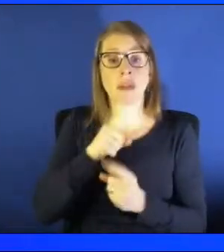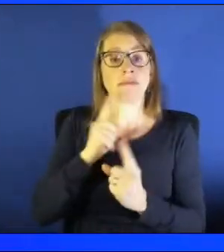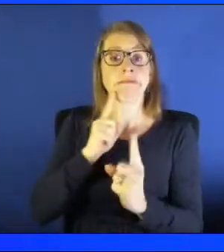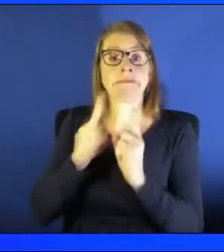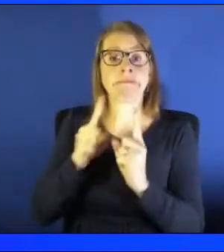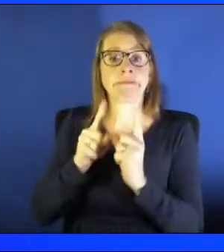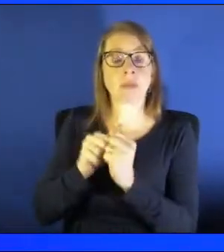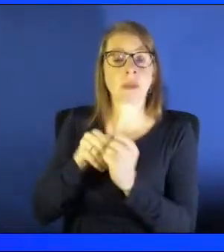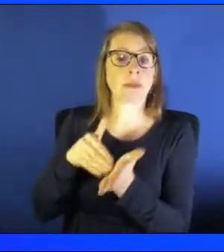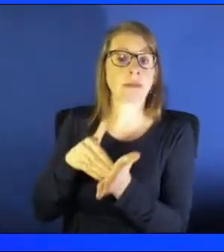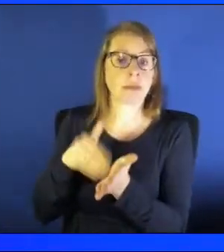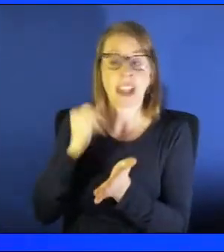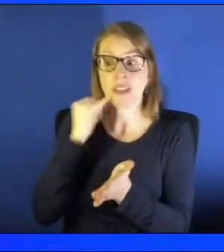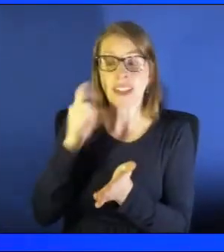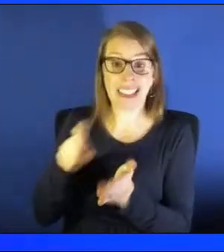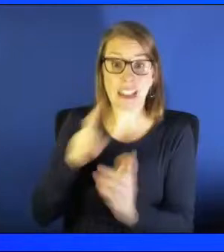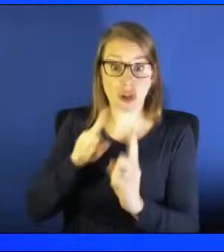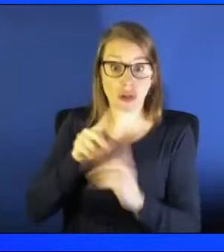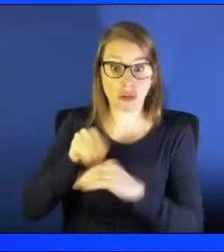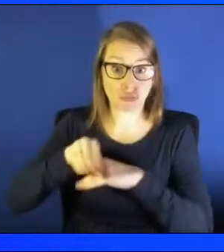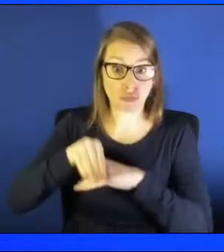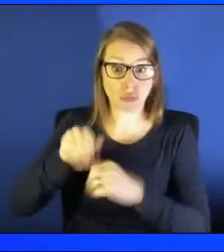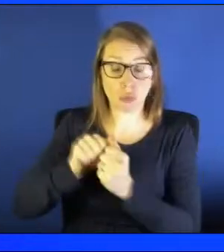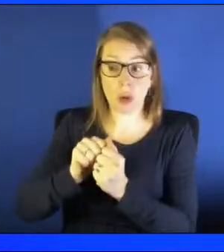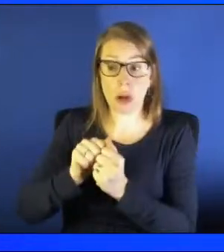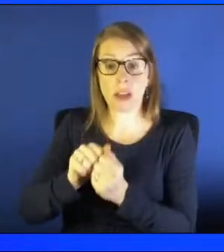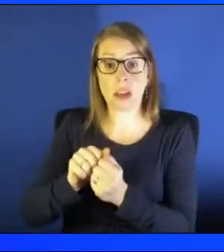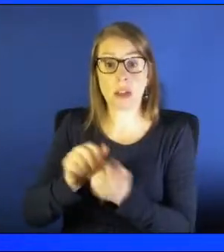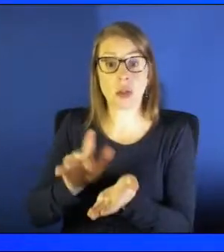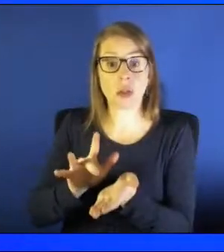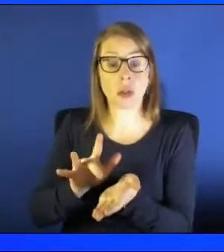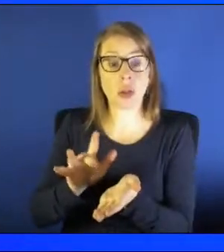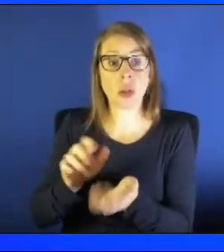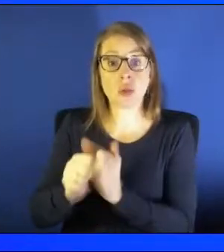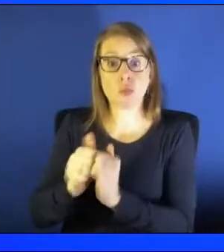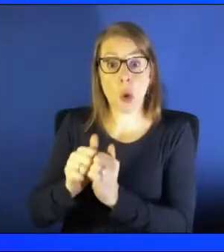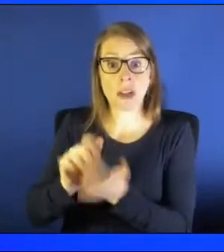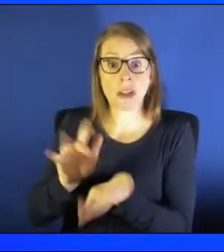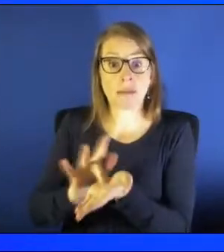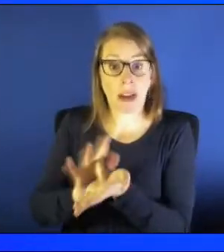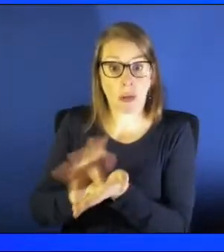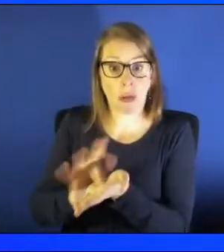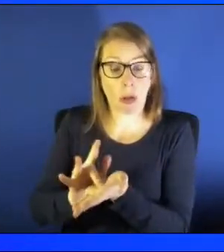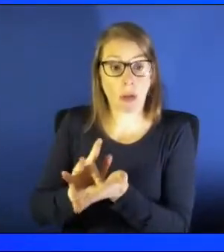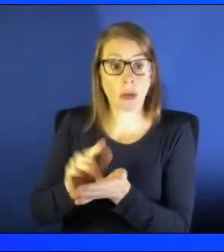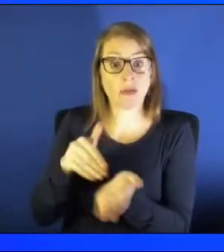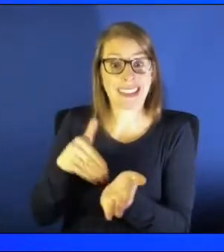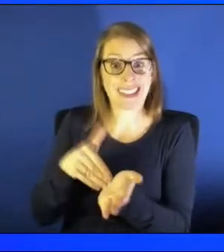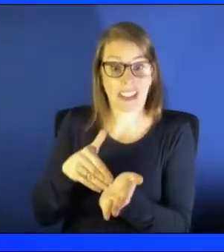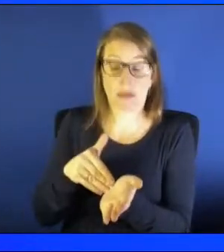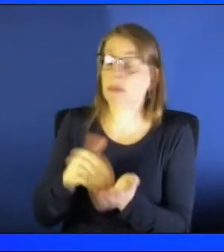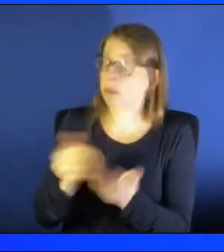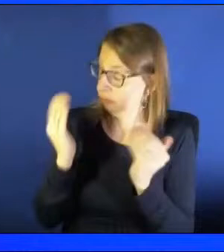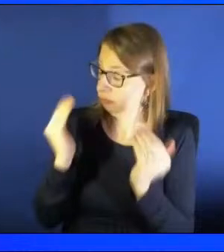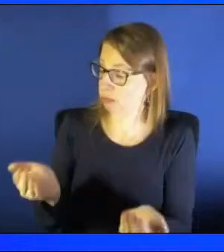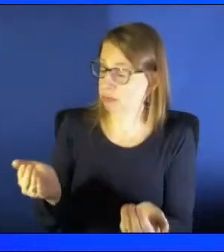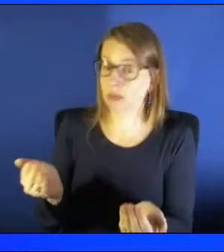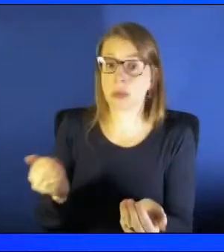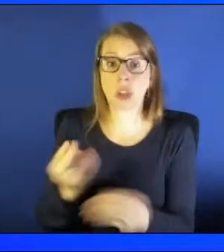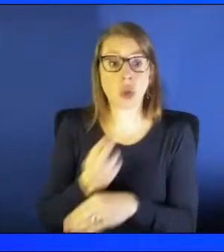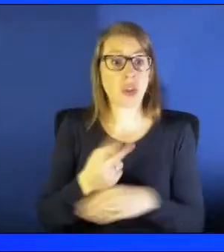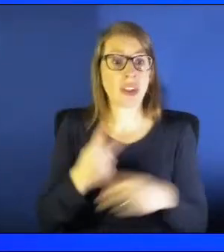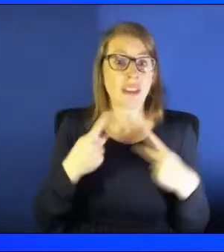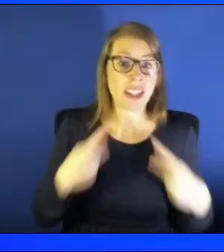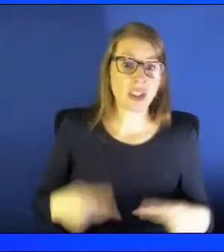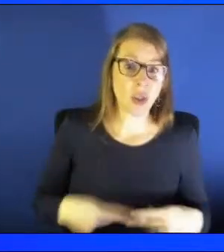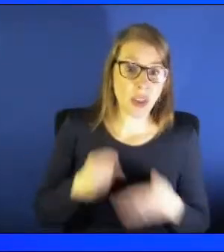need consultation with a sports medicine physician, by all means, utilize the resources that we have. Physical therapists, athletic trainers, all